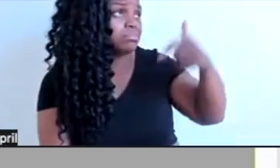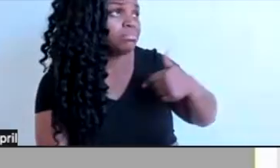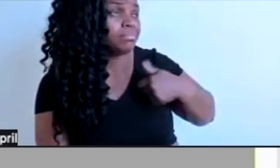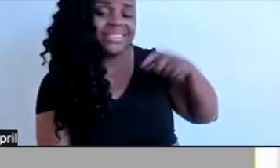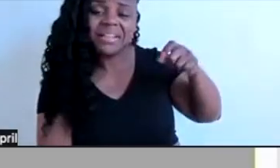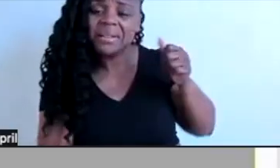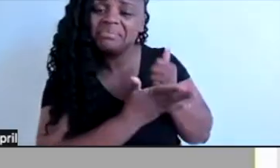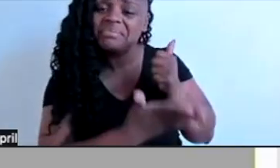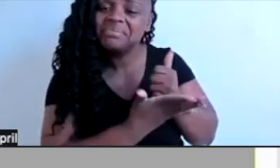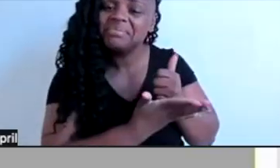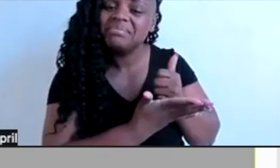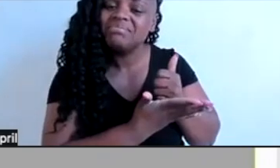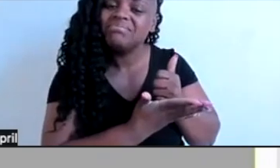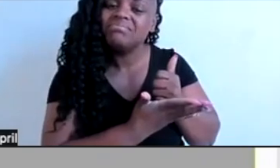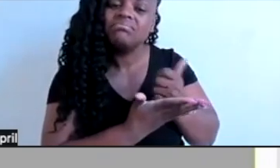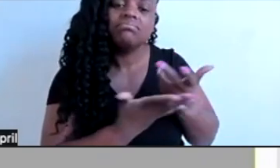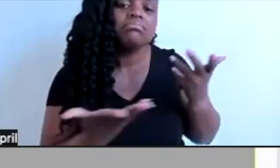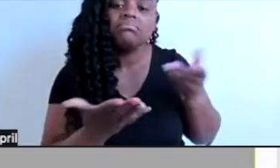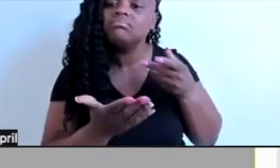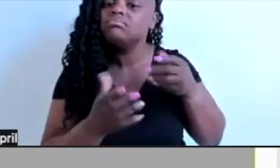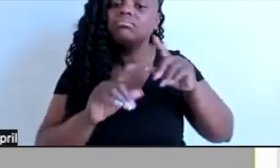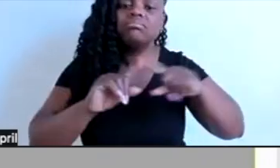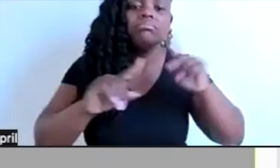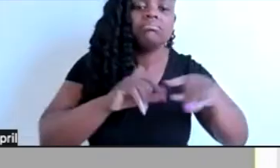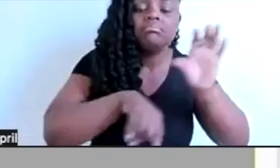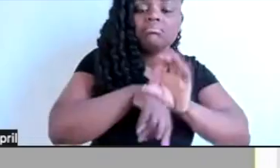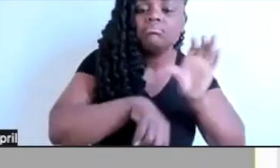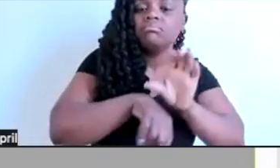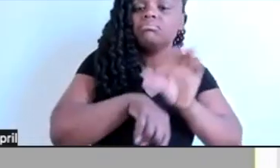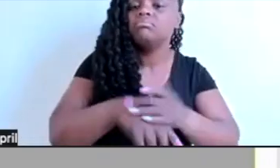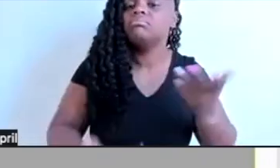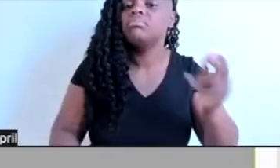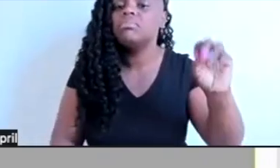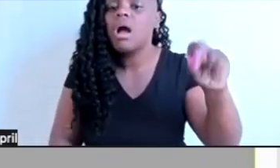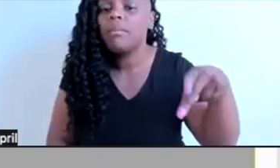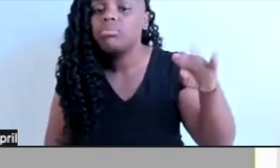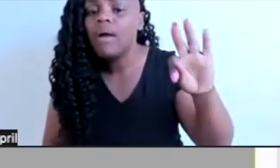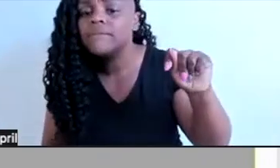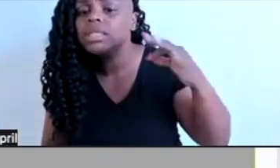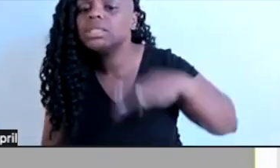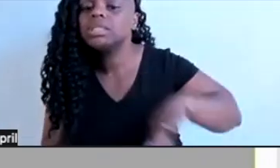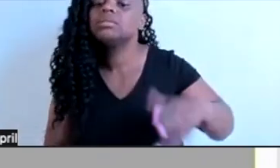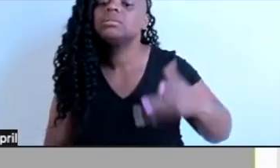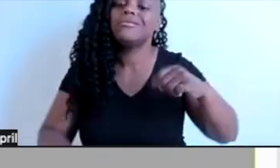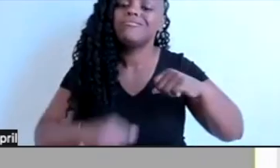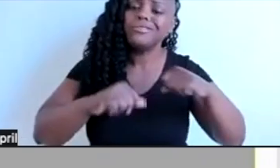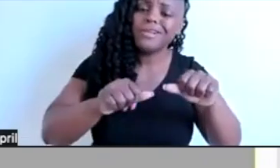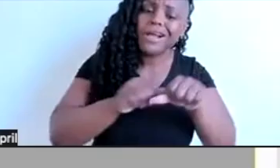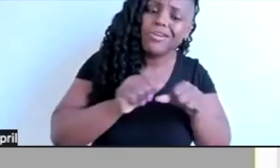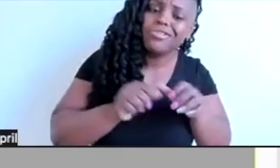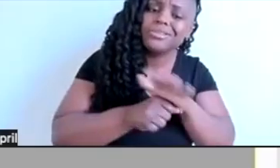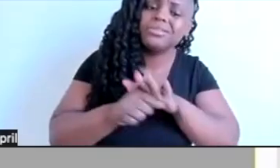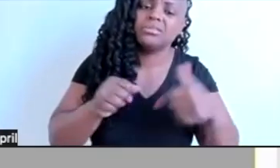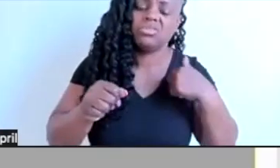faith-based organizations. By order of President Biden, protected areas have been designated where there should be no